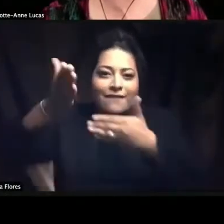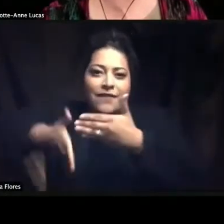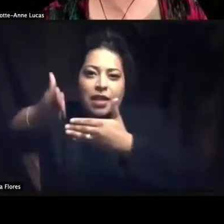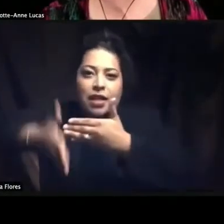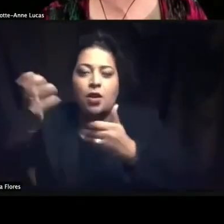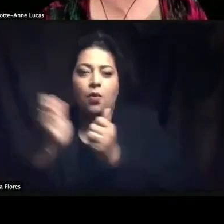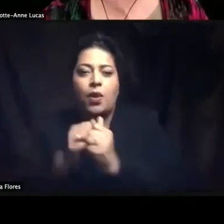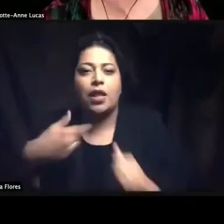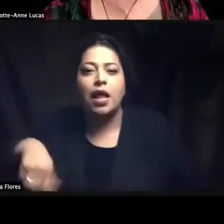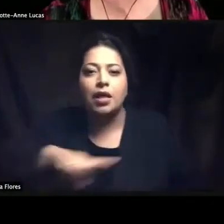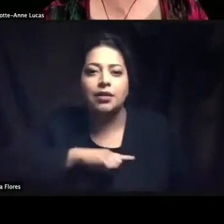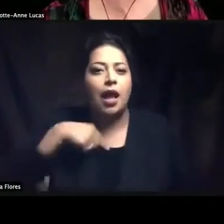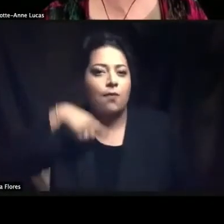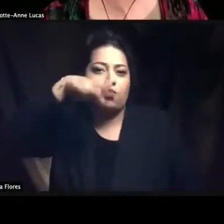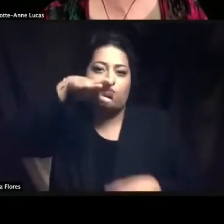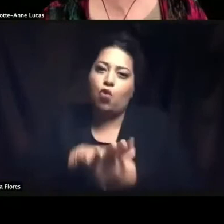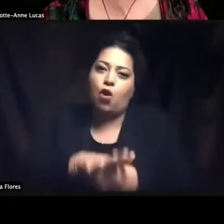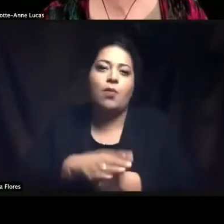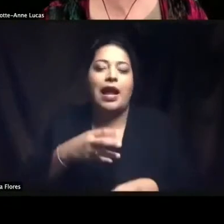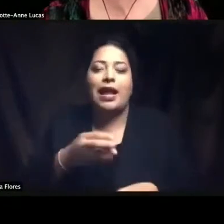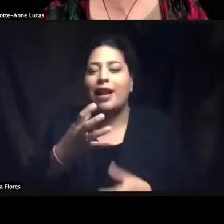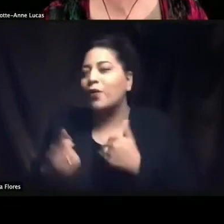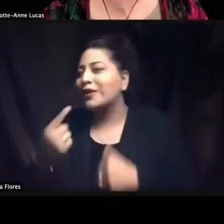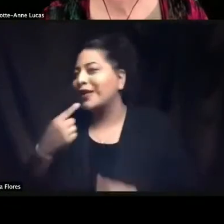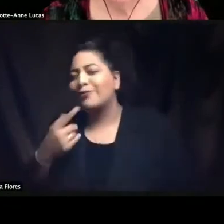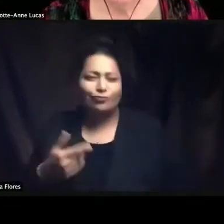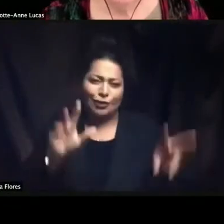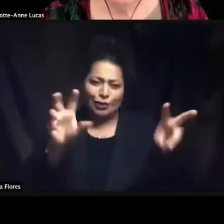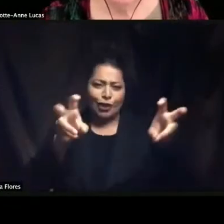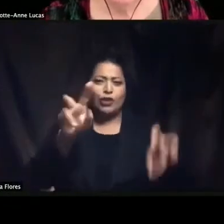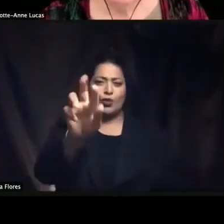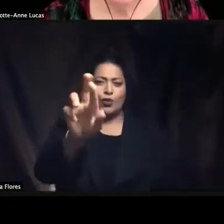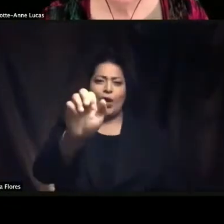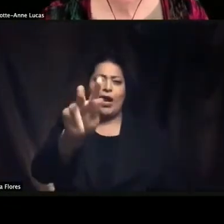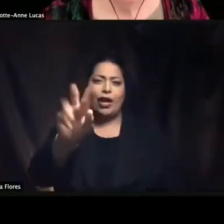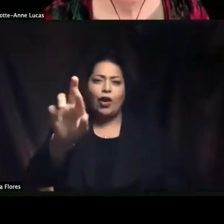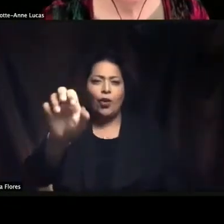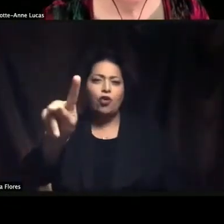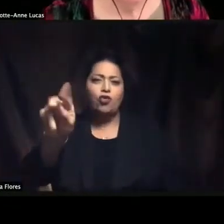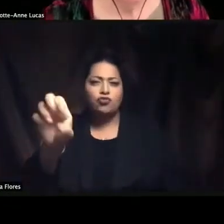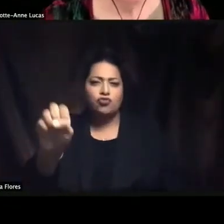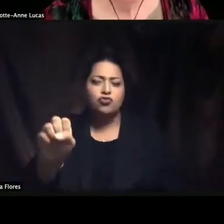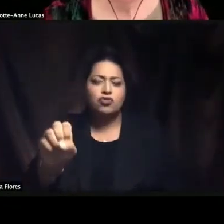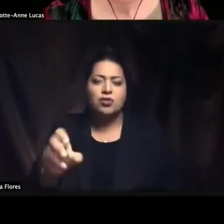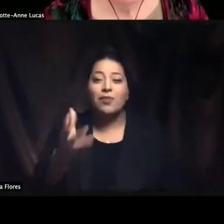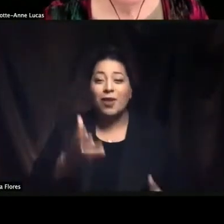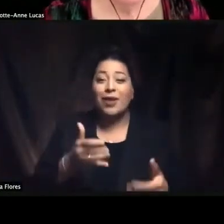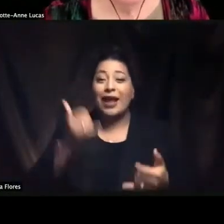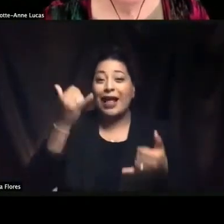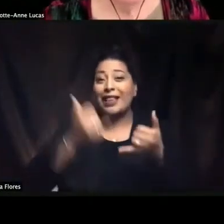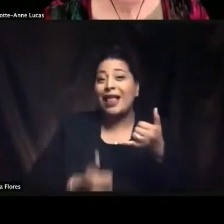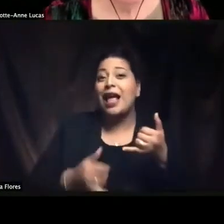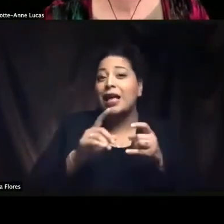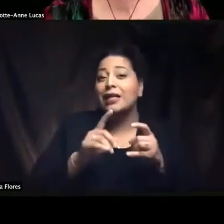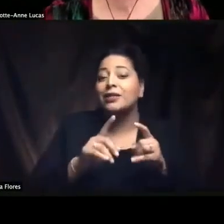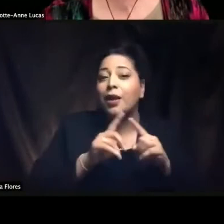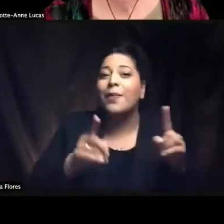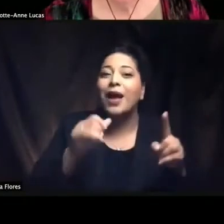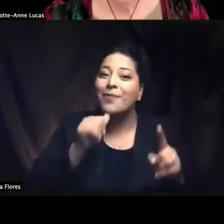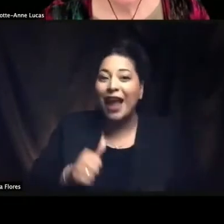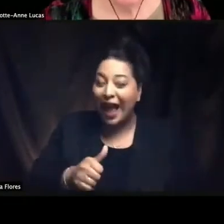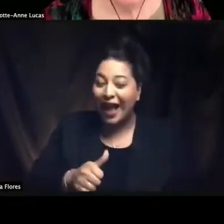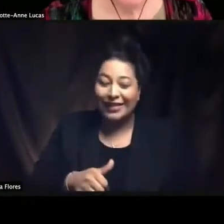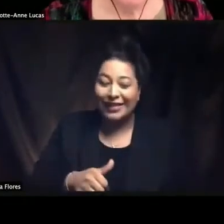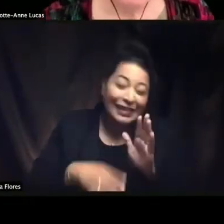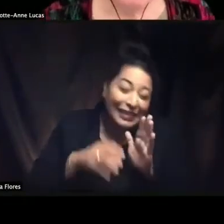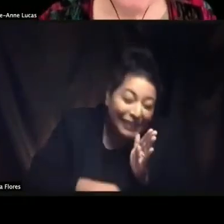have committed and have a track record, as everyone is saying, to being that leader. Find me last, but not least, on the ballot. Hope